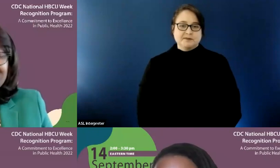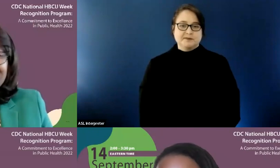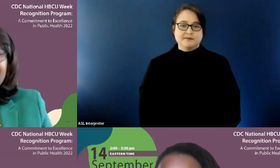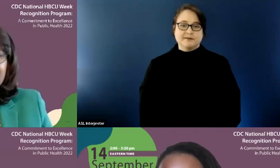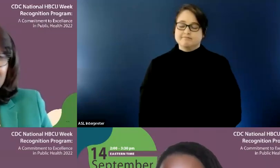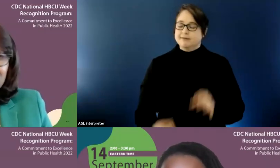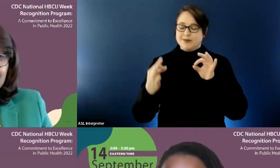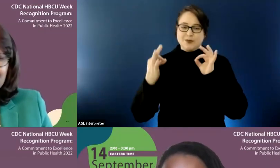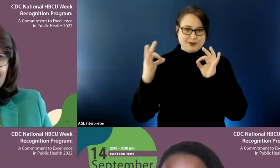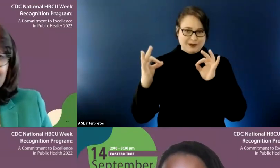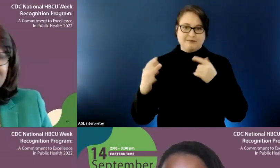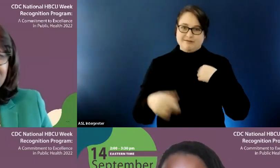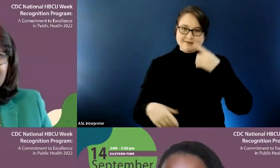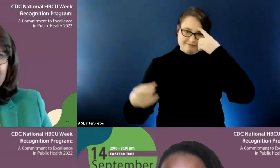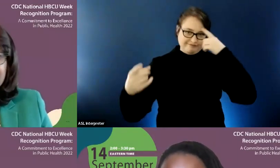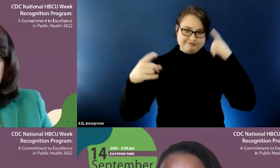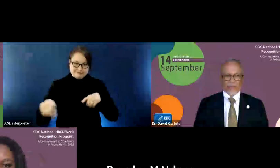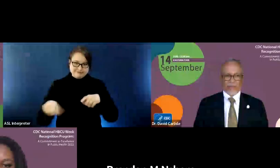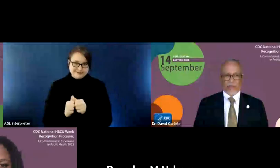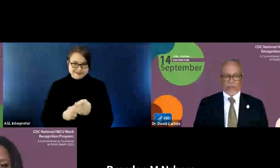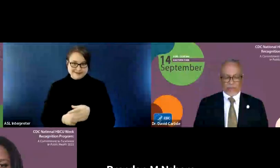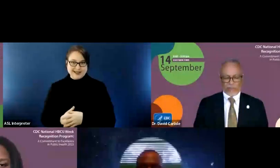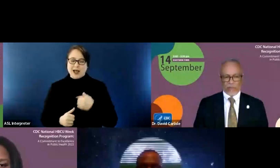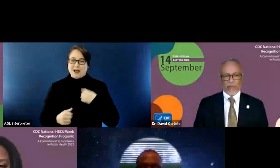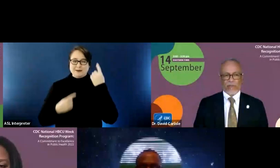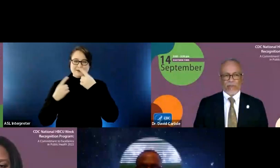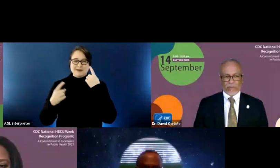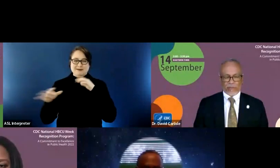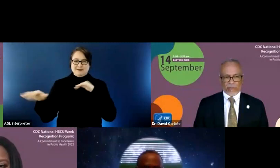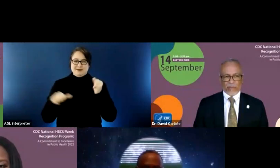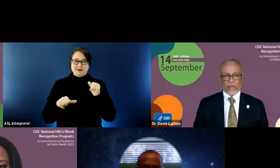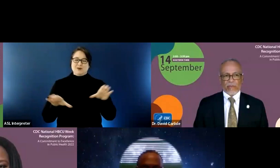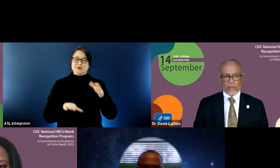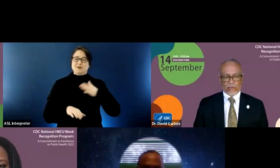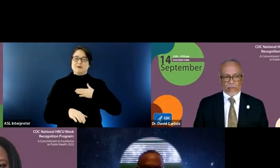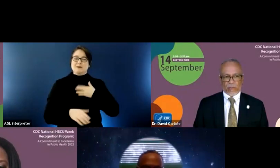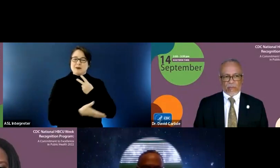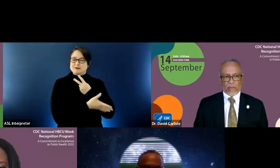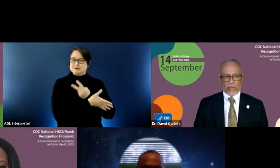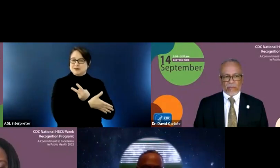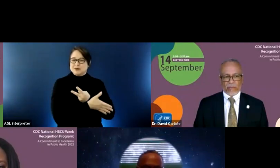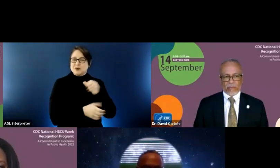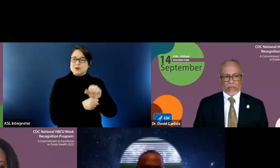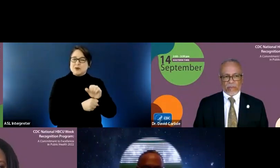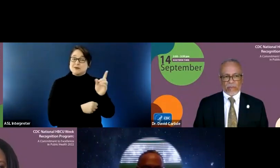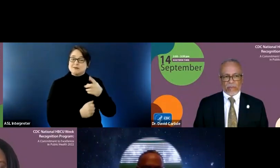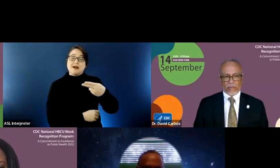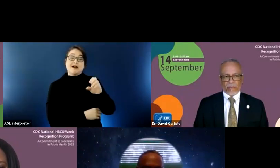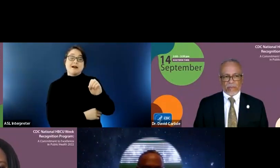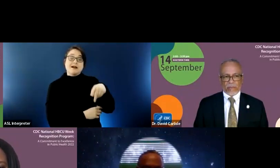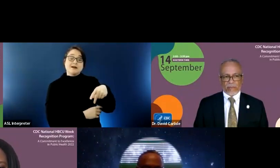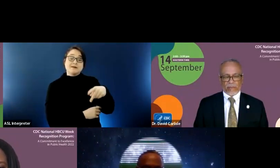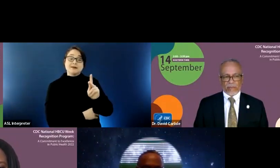Outstanding. And I concur with you. I'm thinking of leaving, doing my graduate work at Hopkins and realizing that the